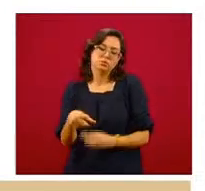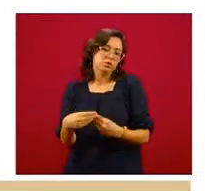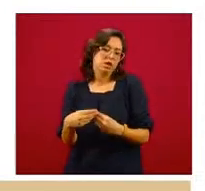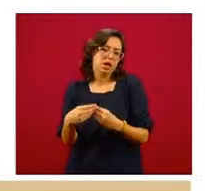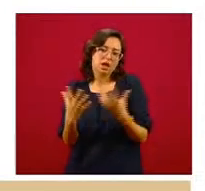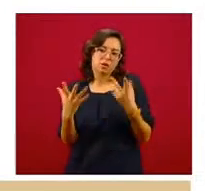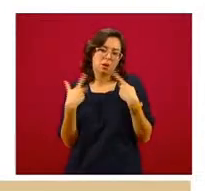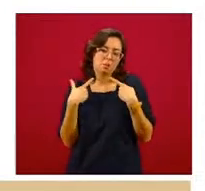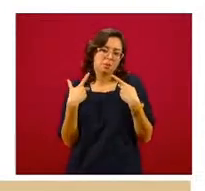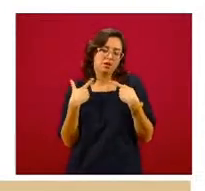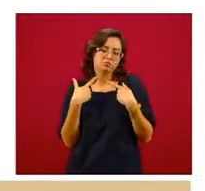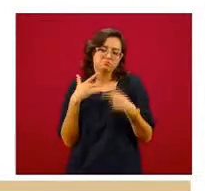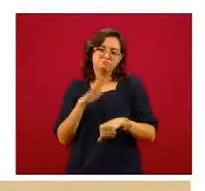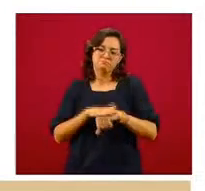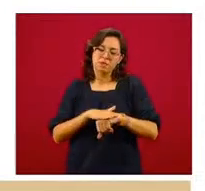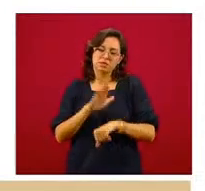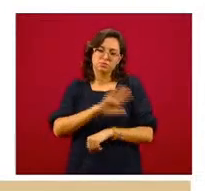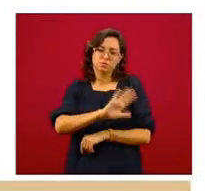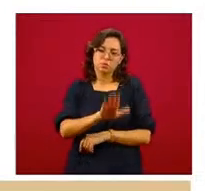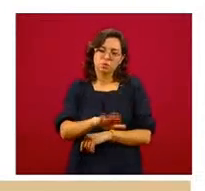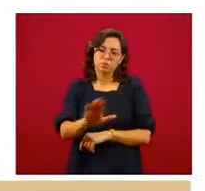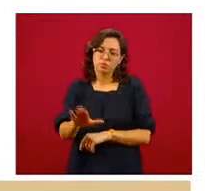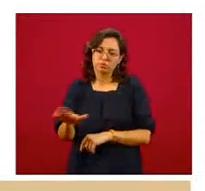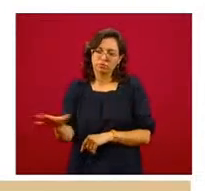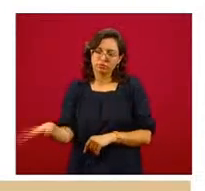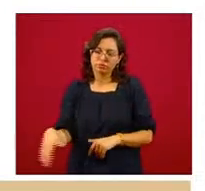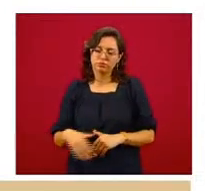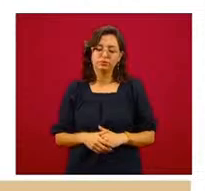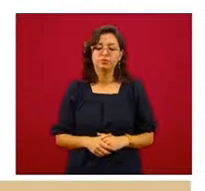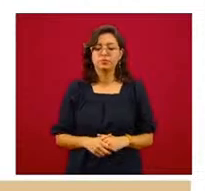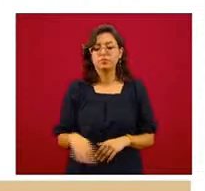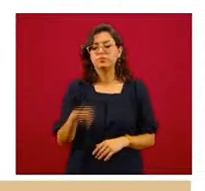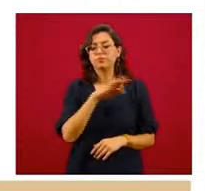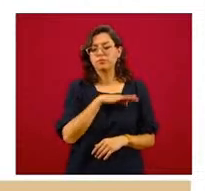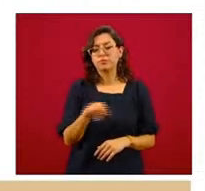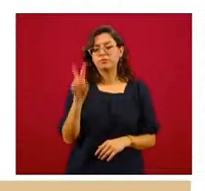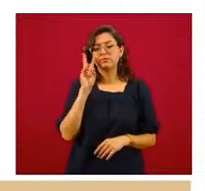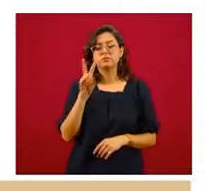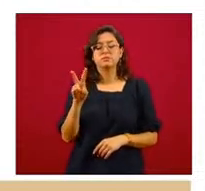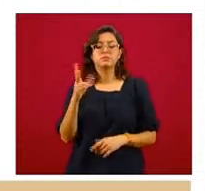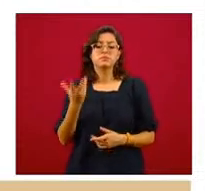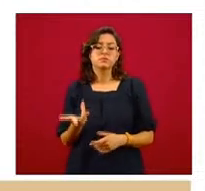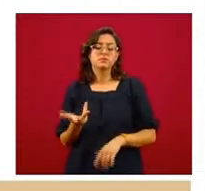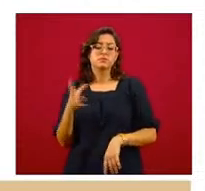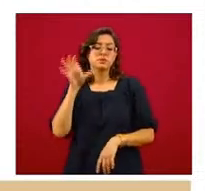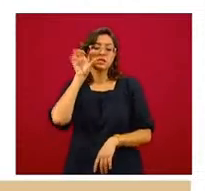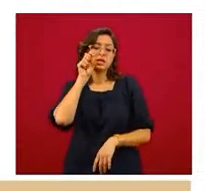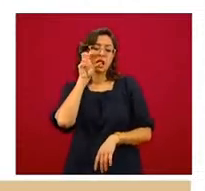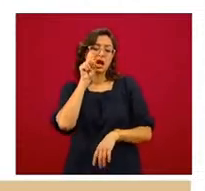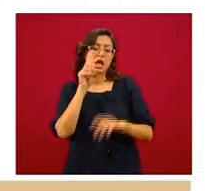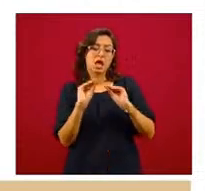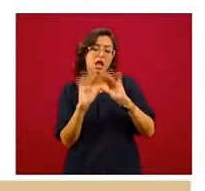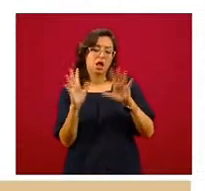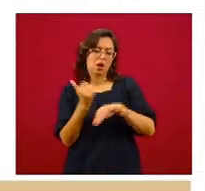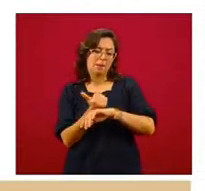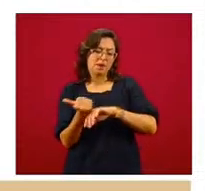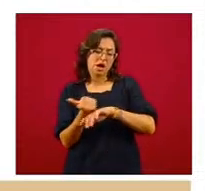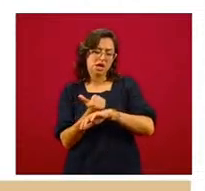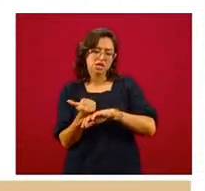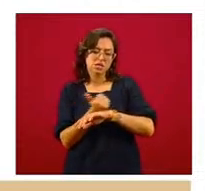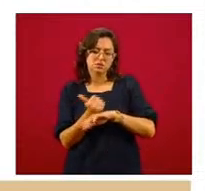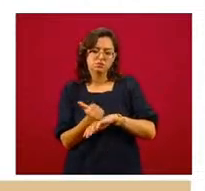entities with higher population density will have a different death toll.